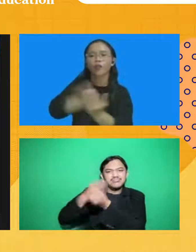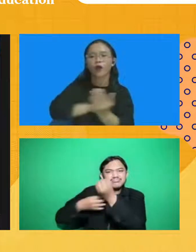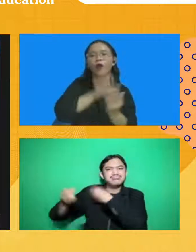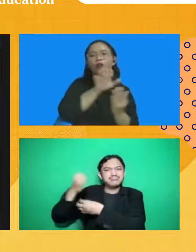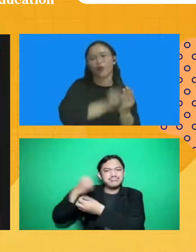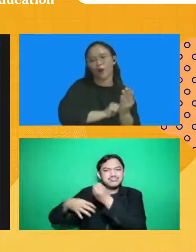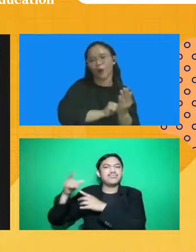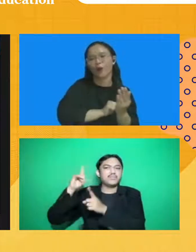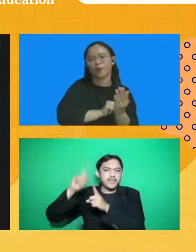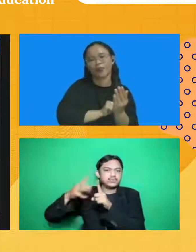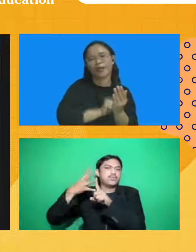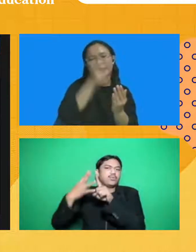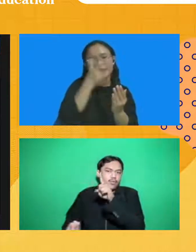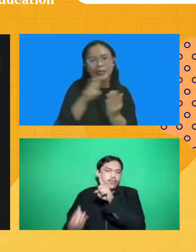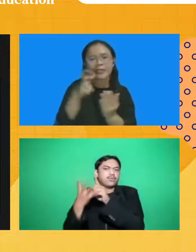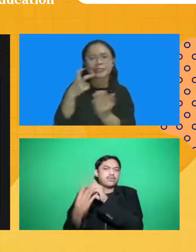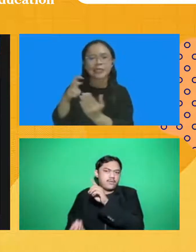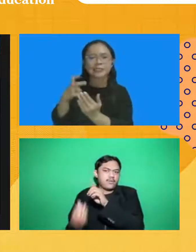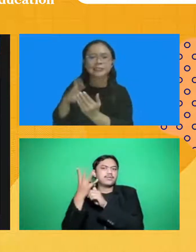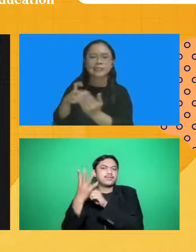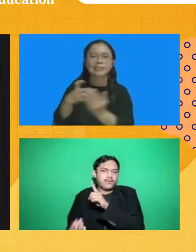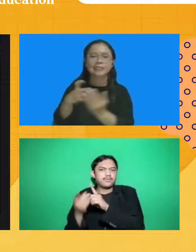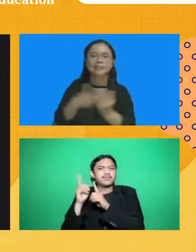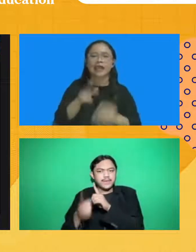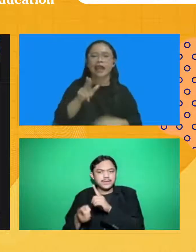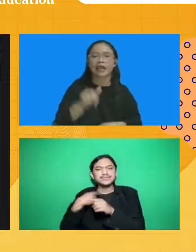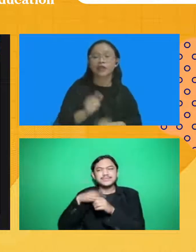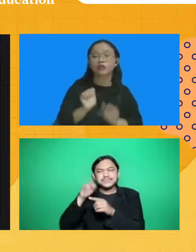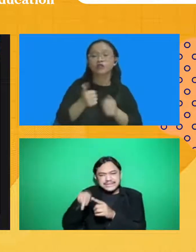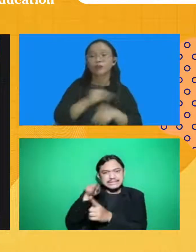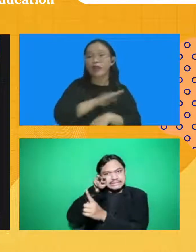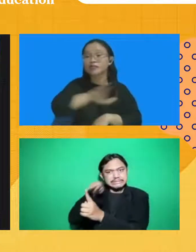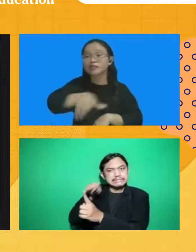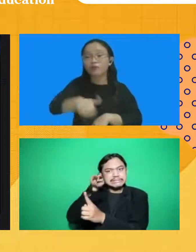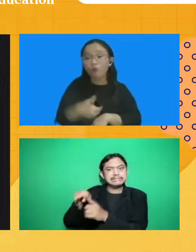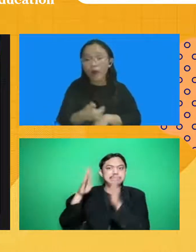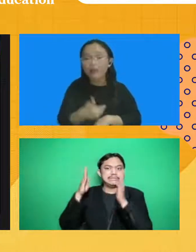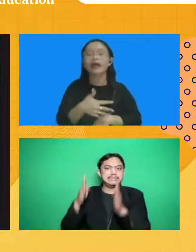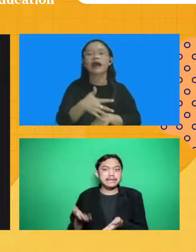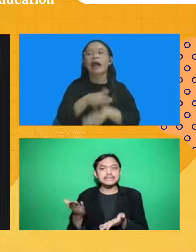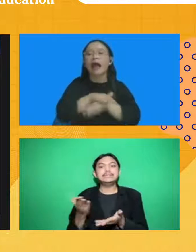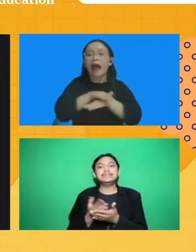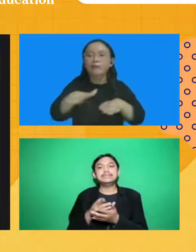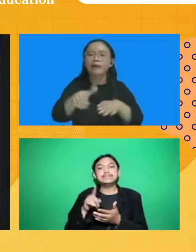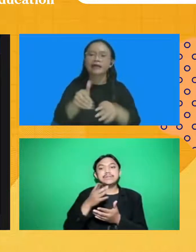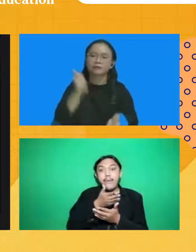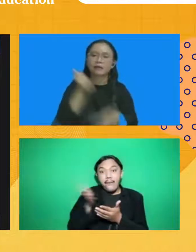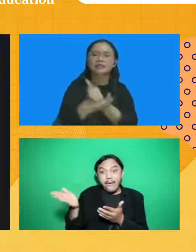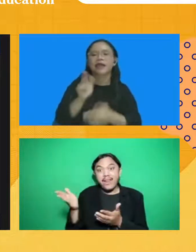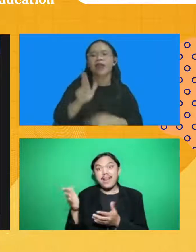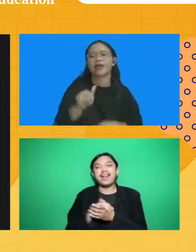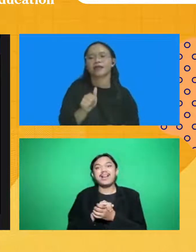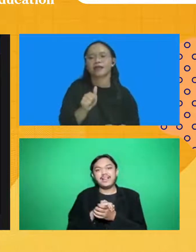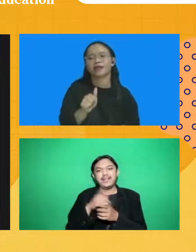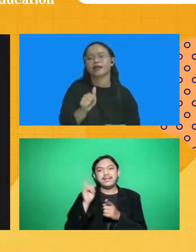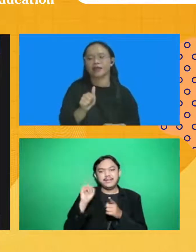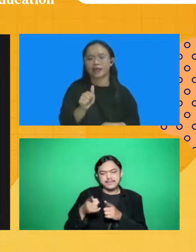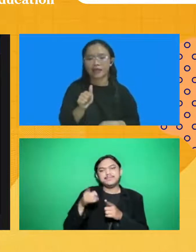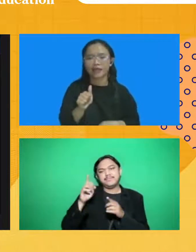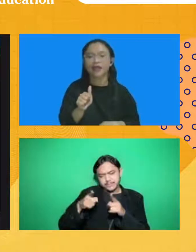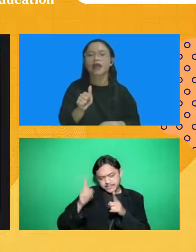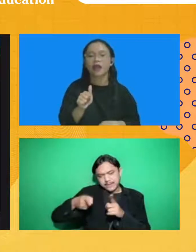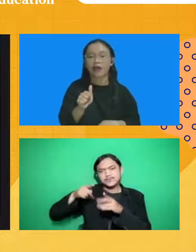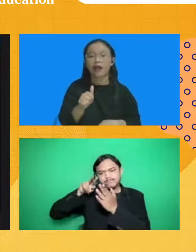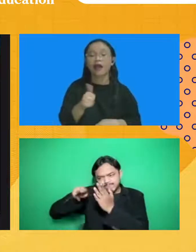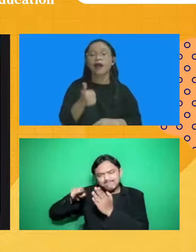make sure that that is secure and trying to use original software. And then also to make sure that